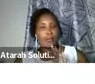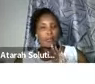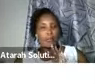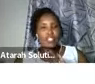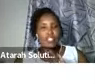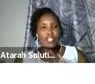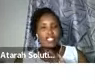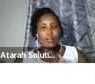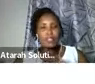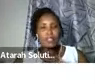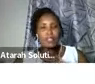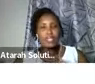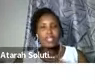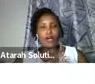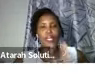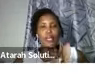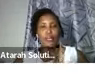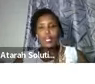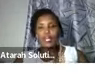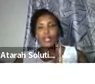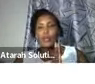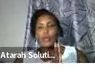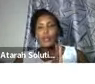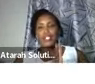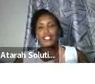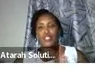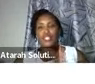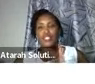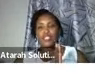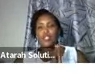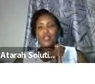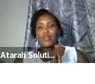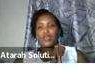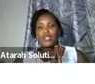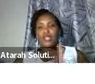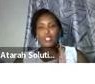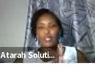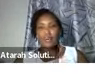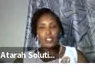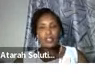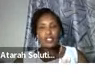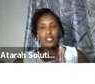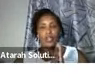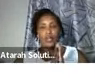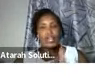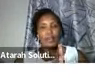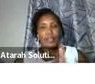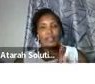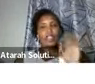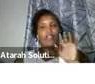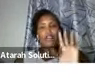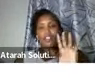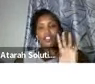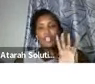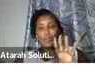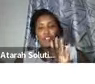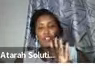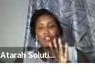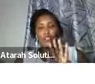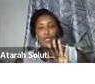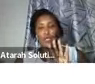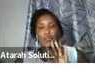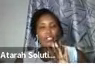these are boy-child specifically, only men, who will get training on stress management. So I repeat, 5